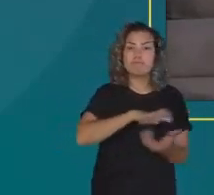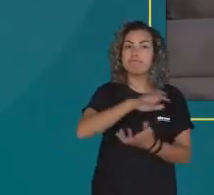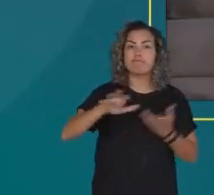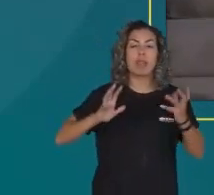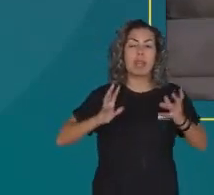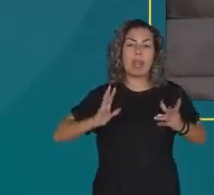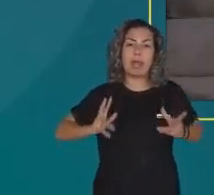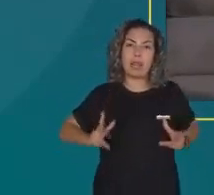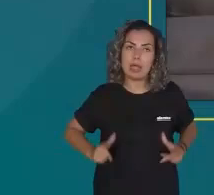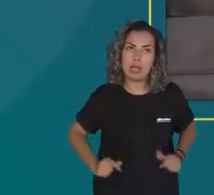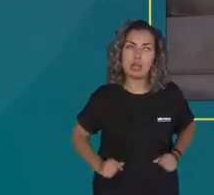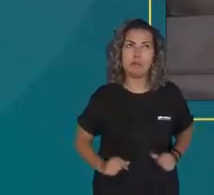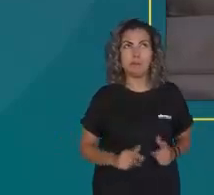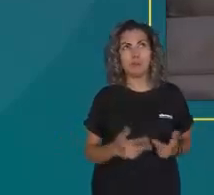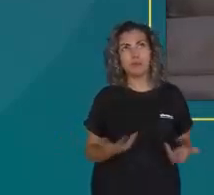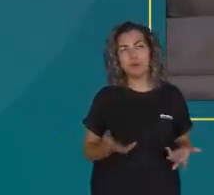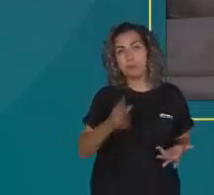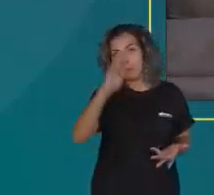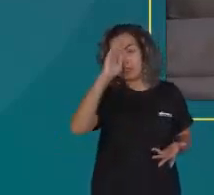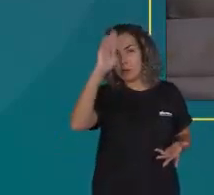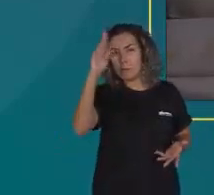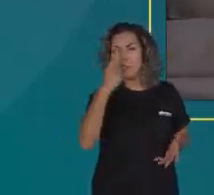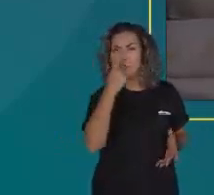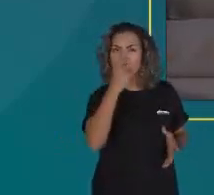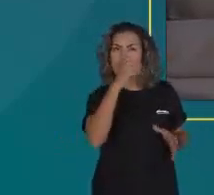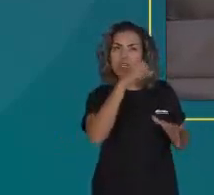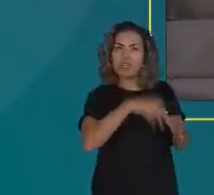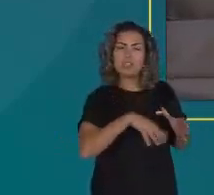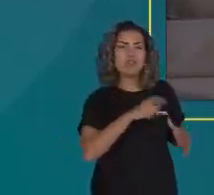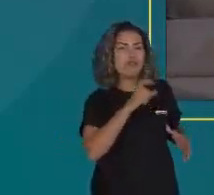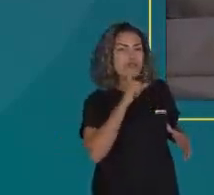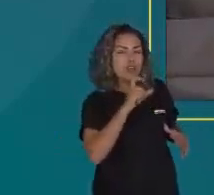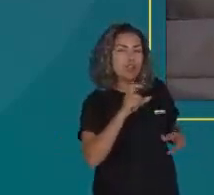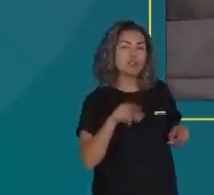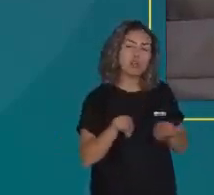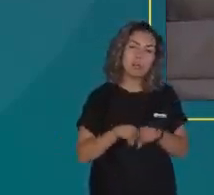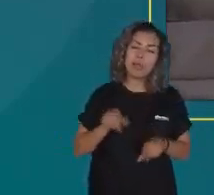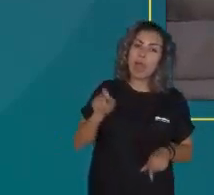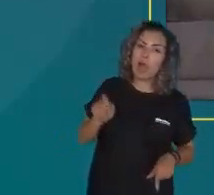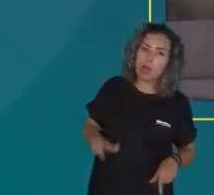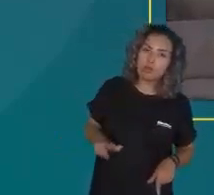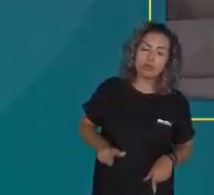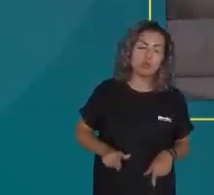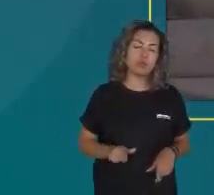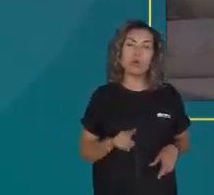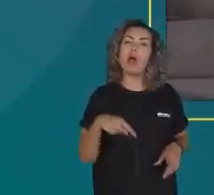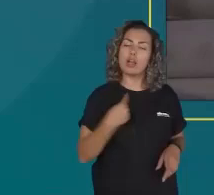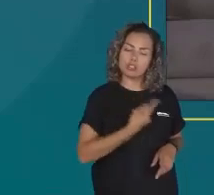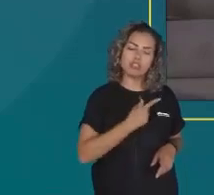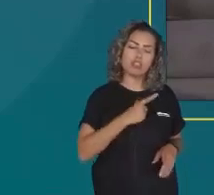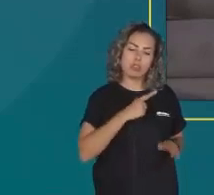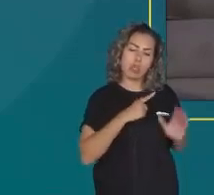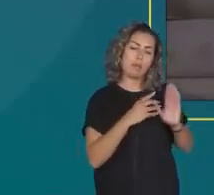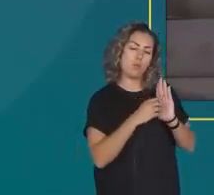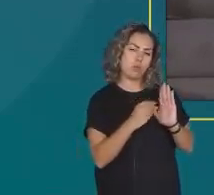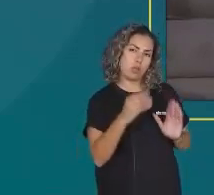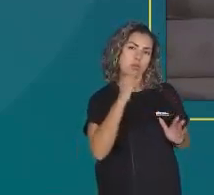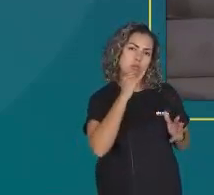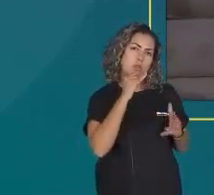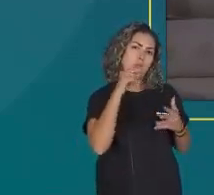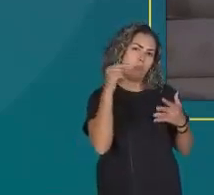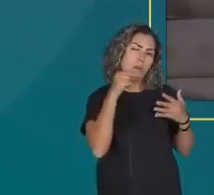ways. So, and today we hear about many more of these examples. But I think not